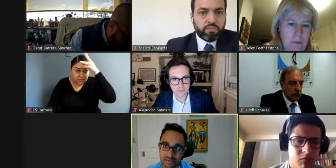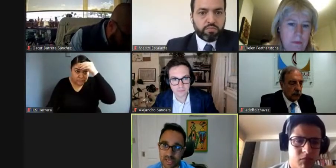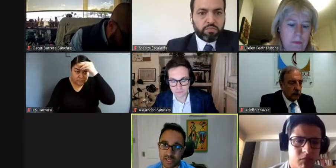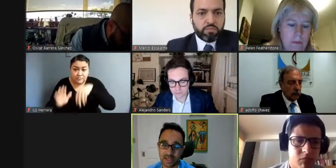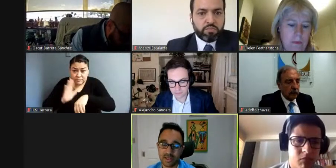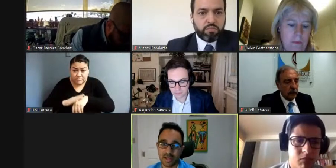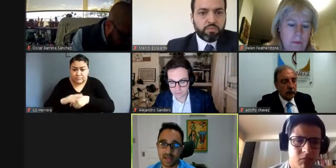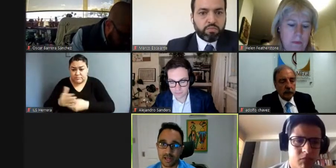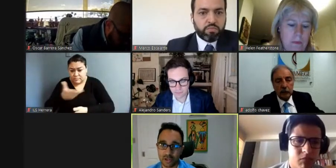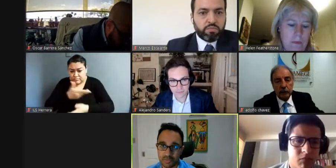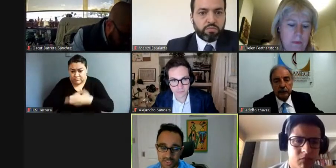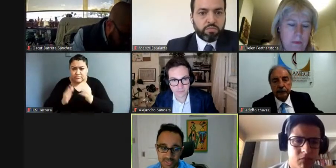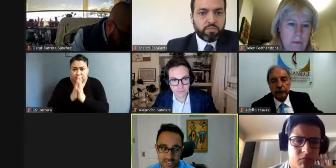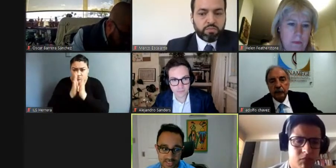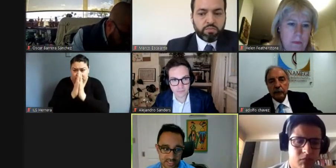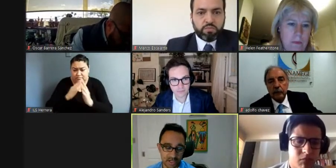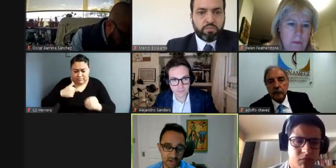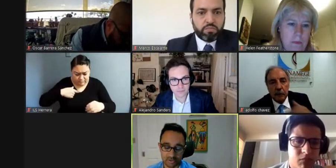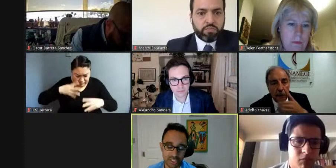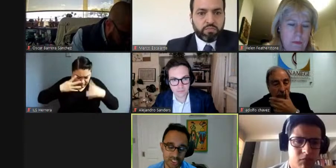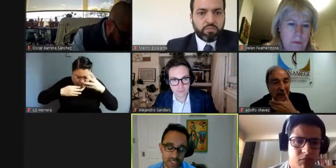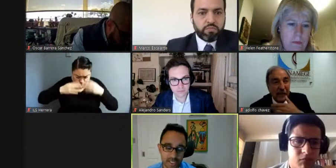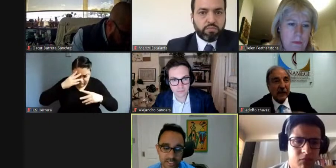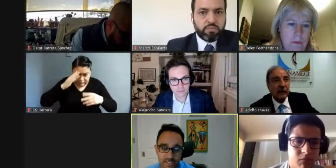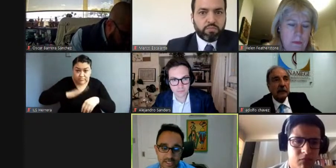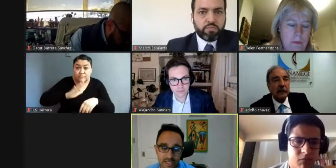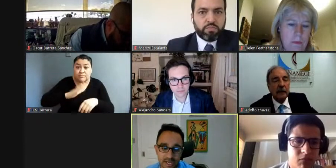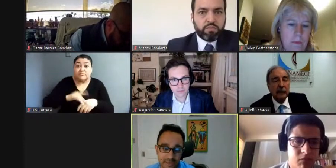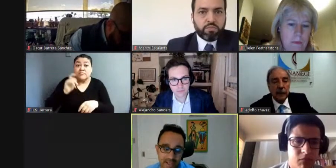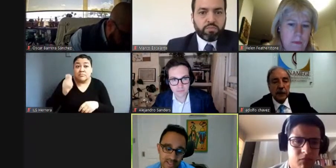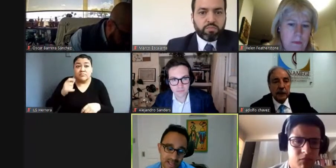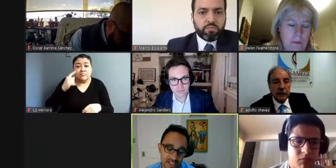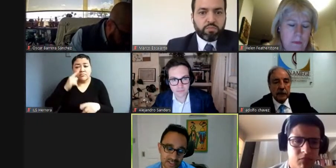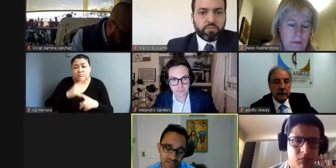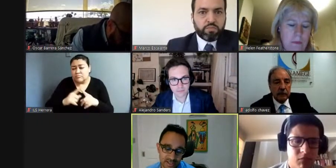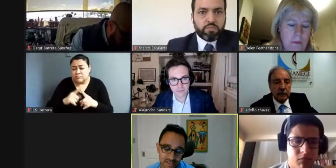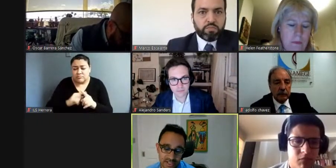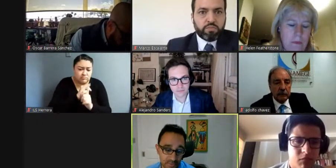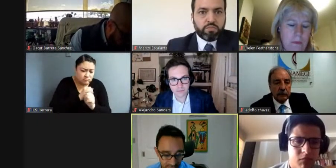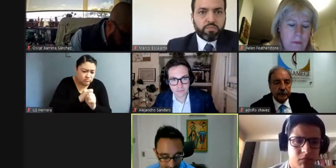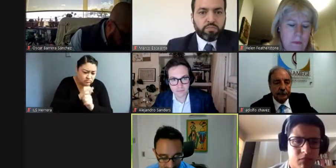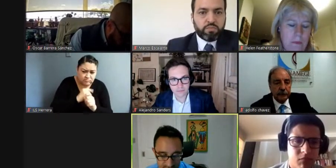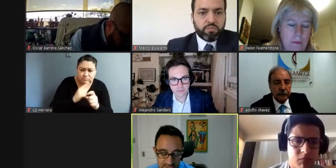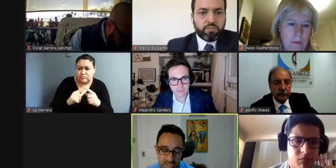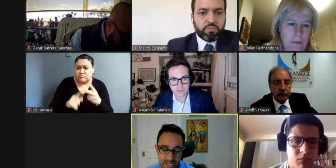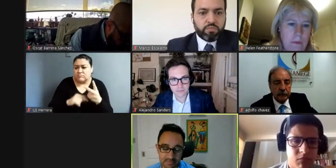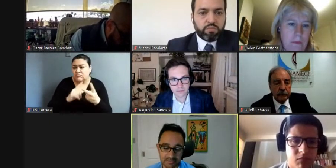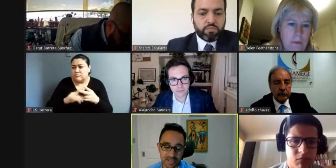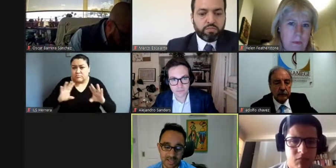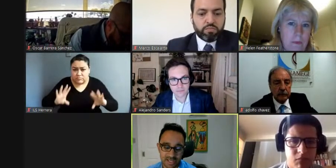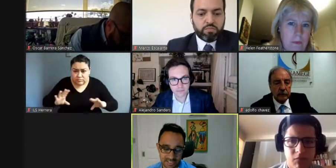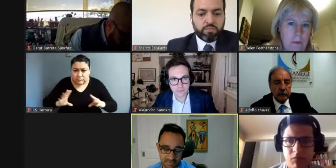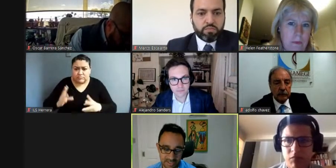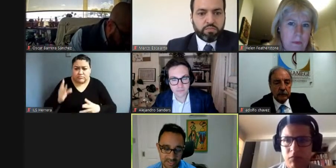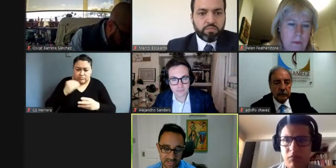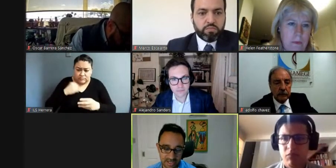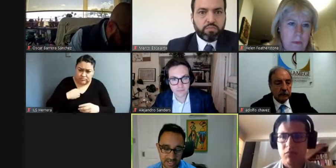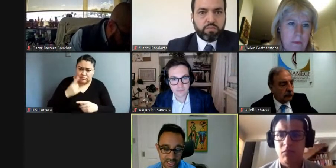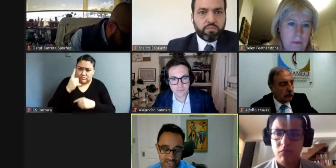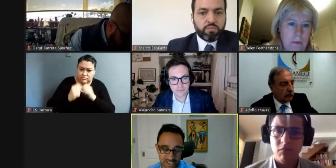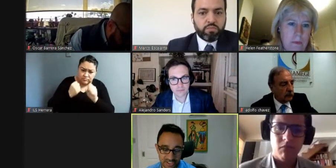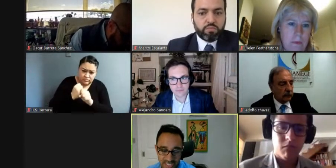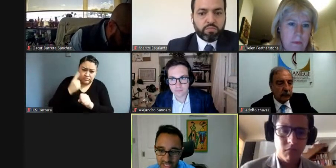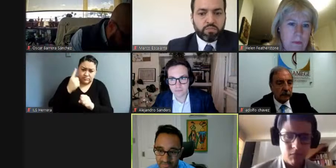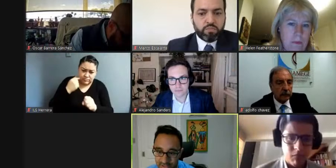progress through their competencies as they go through each year. And that is being funded. it's